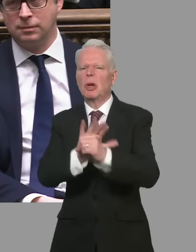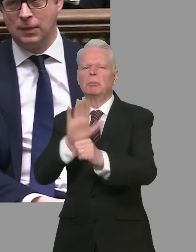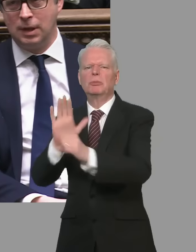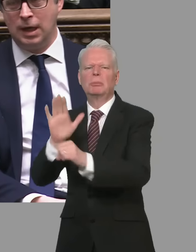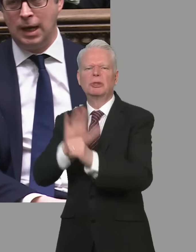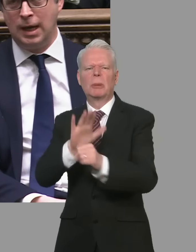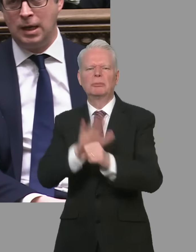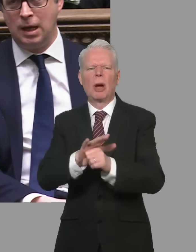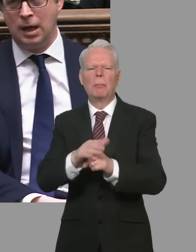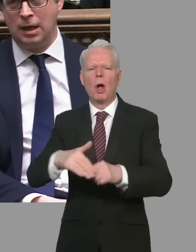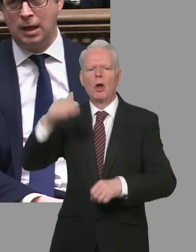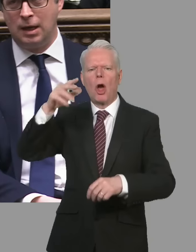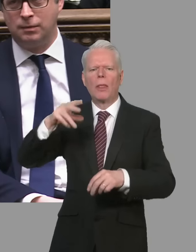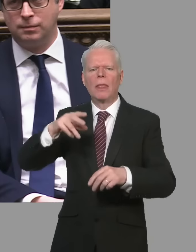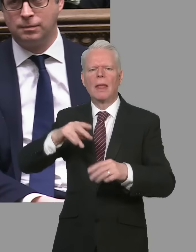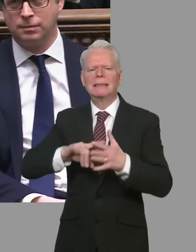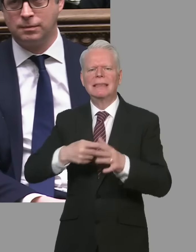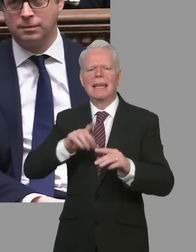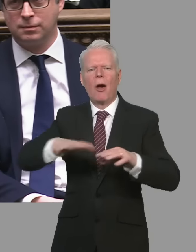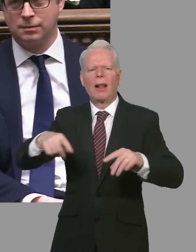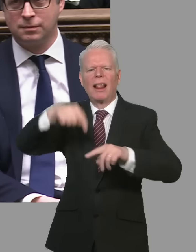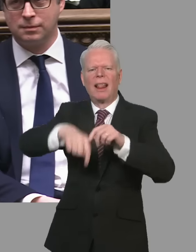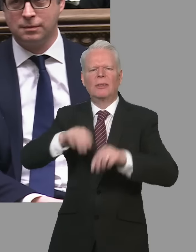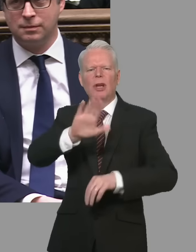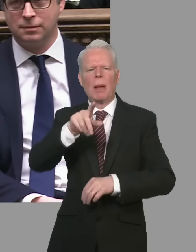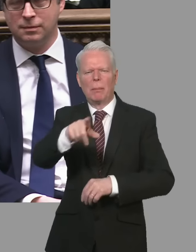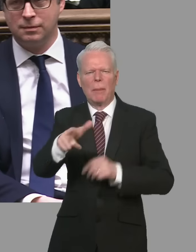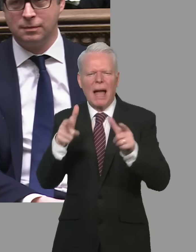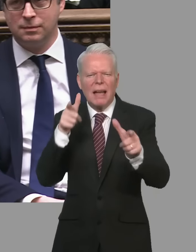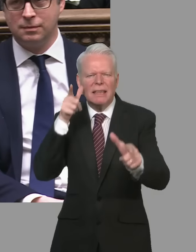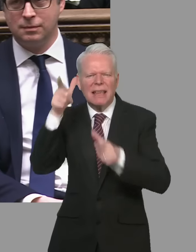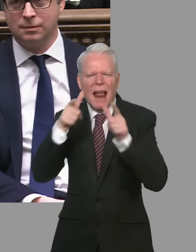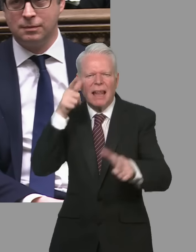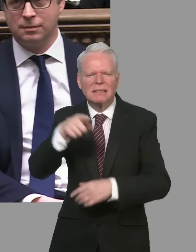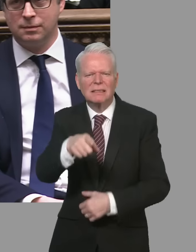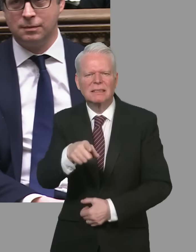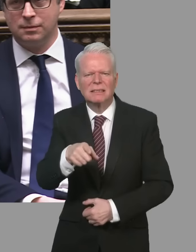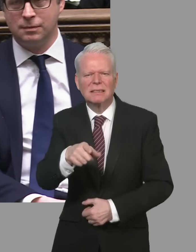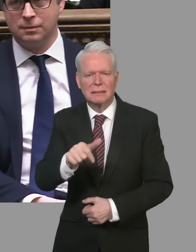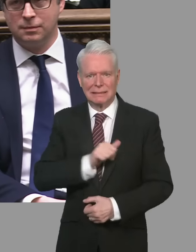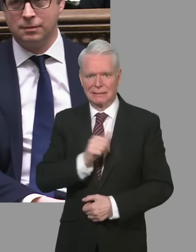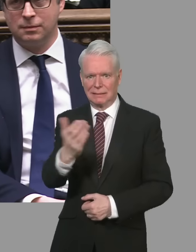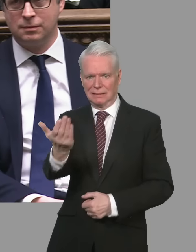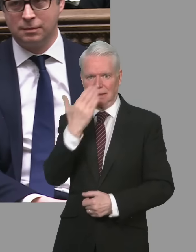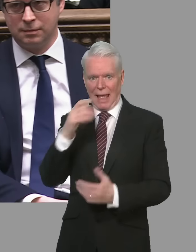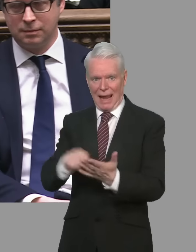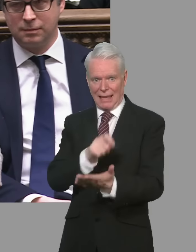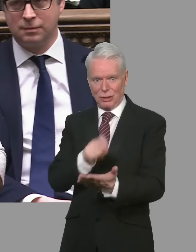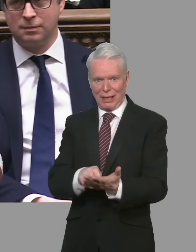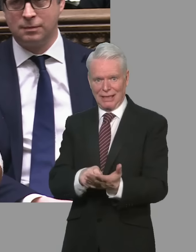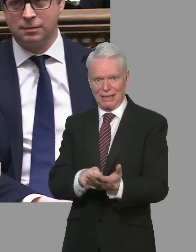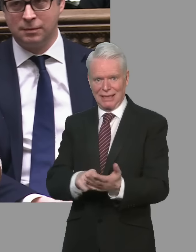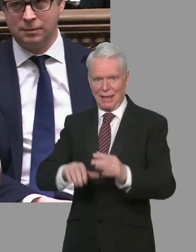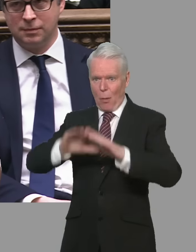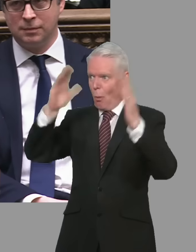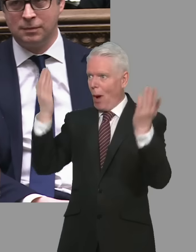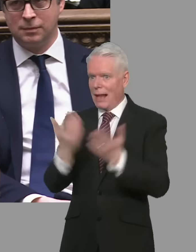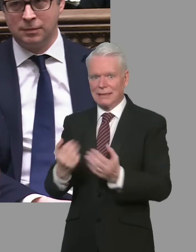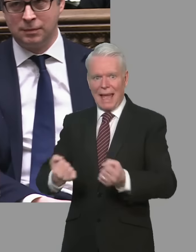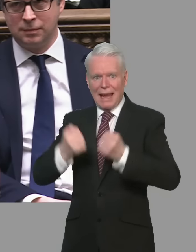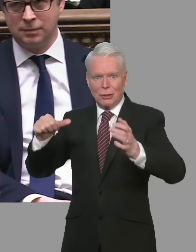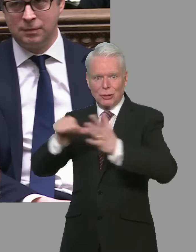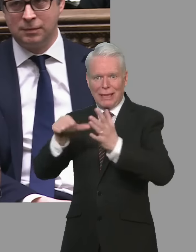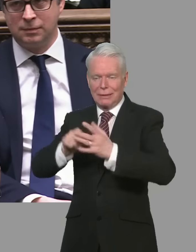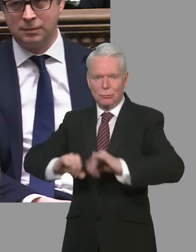is catastrophic. Experts are predicting a £300 rise in bills in July. Approving